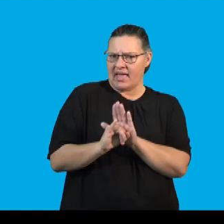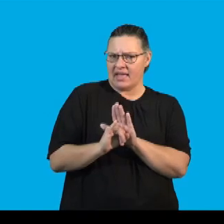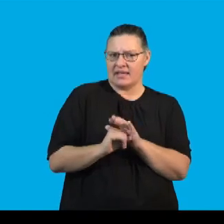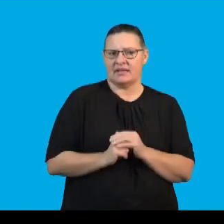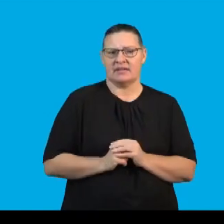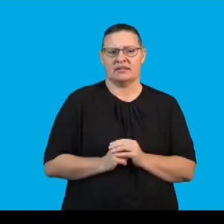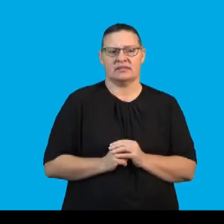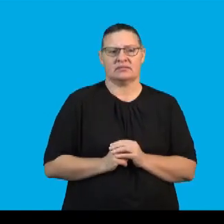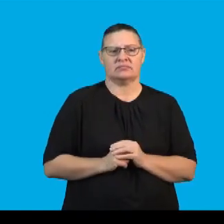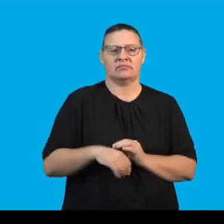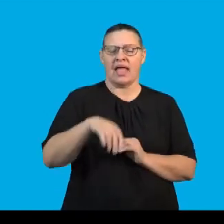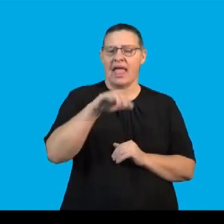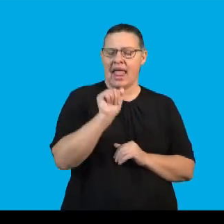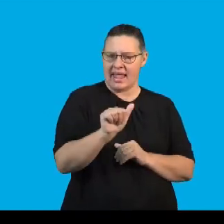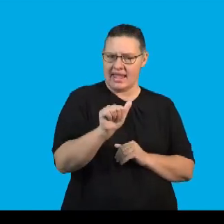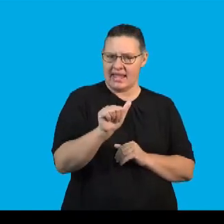Identify